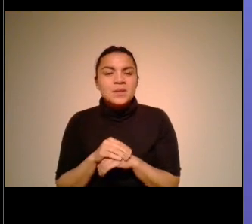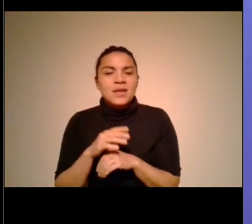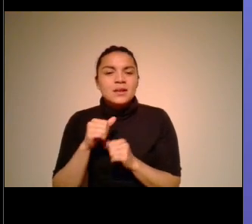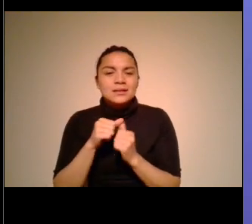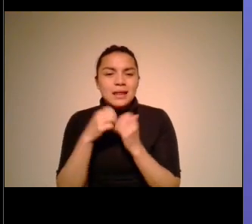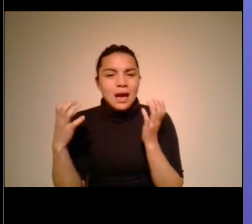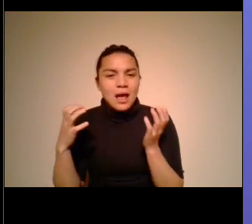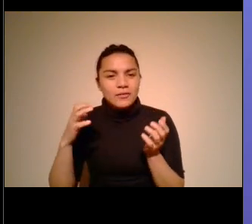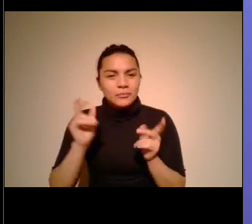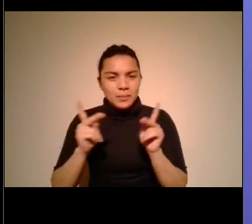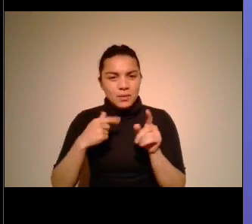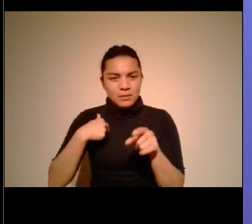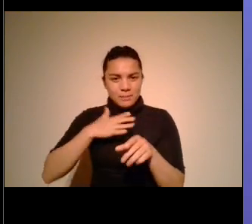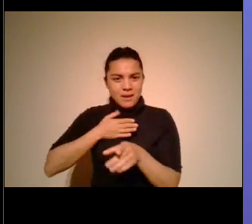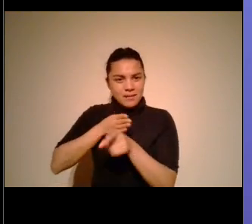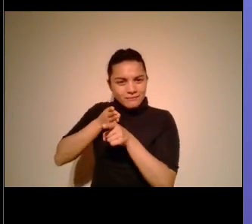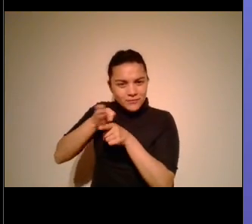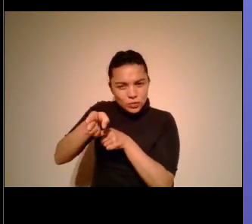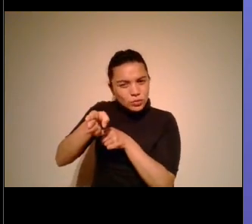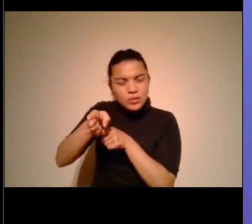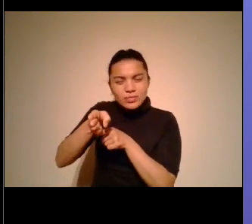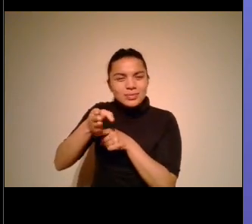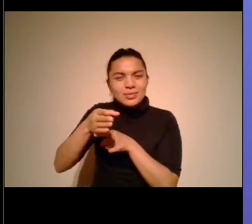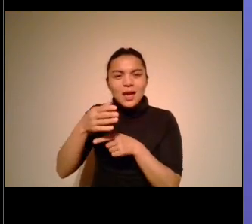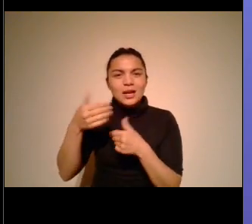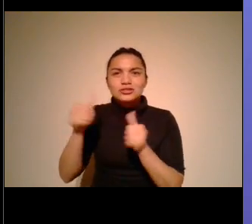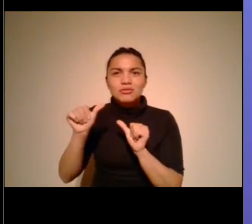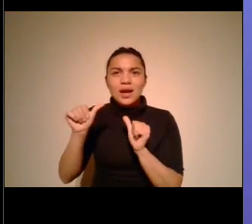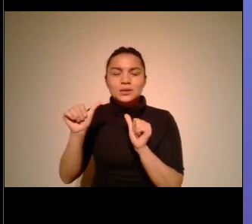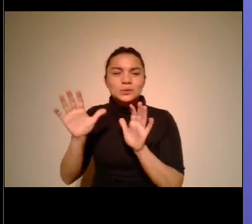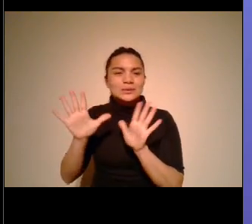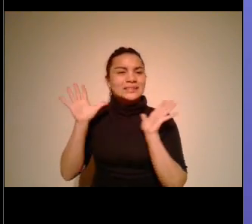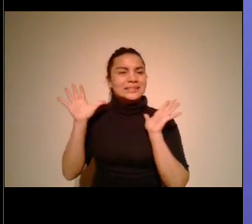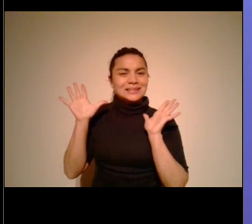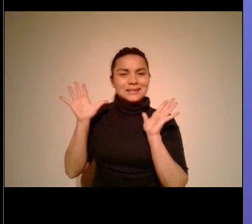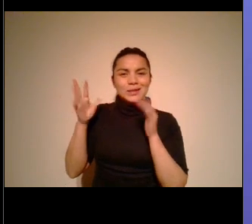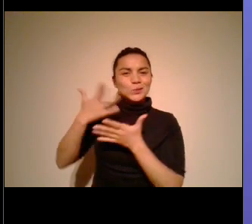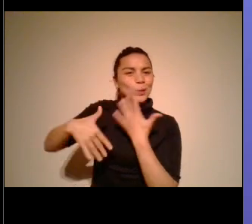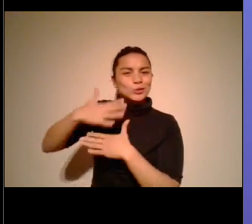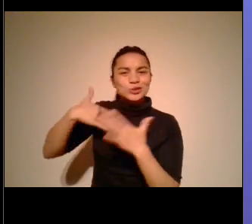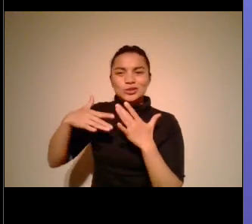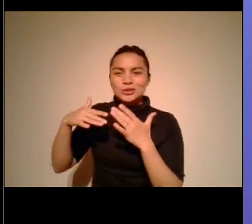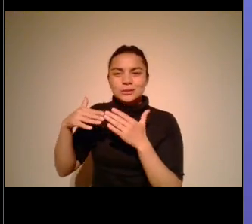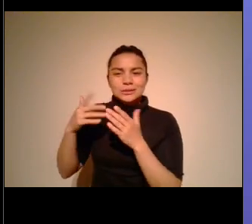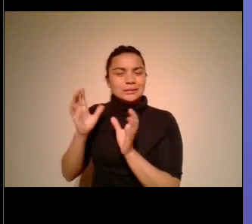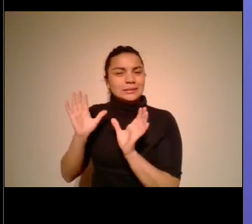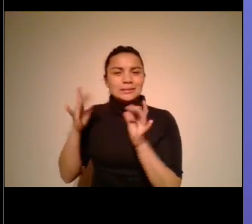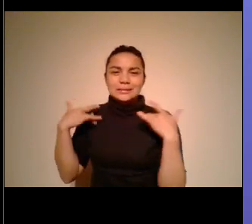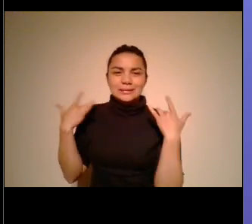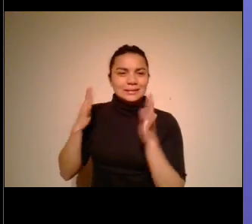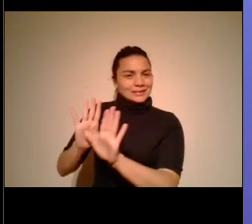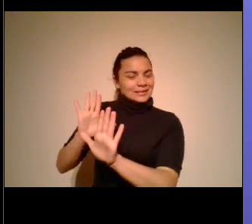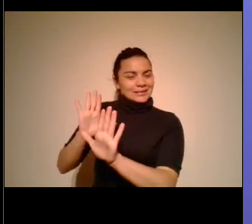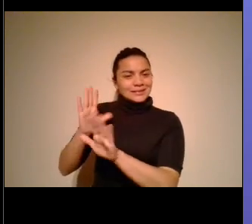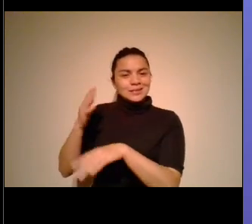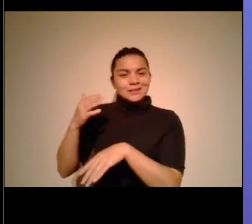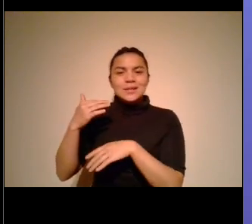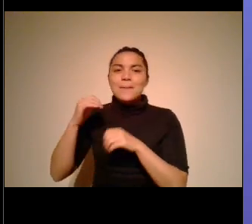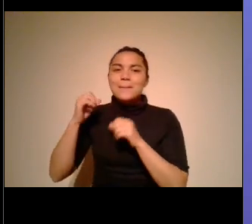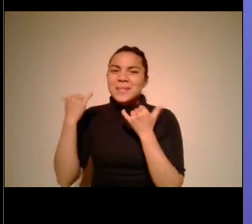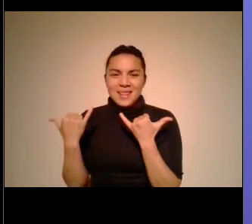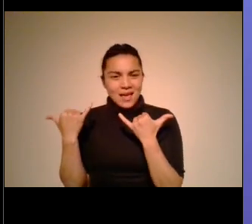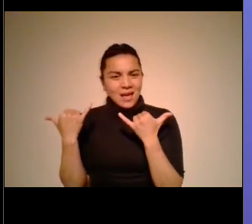sort of don't try to deal with any social stuff. And there are many minimalist syntacticians who are starting